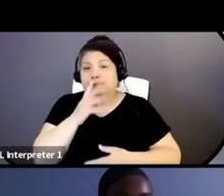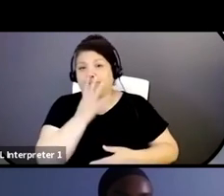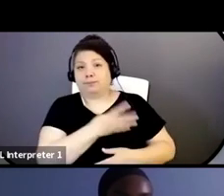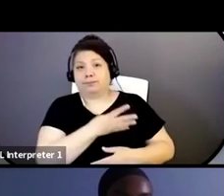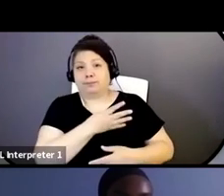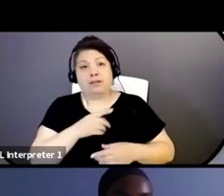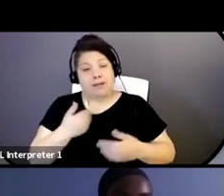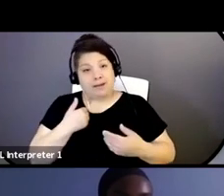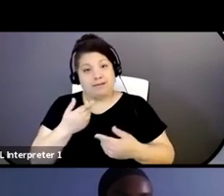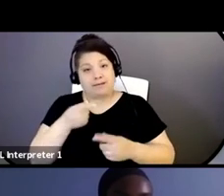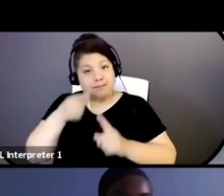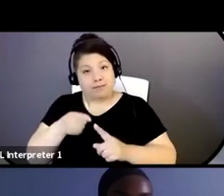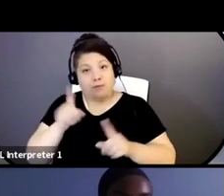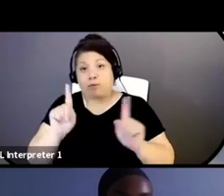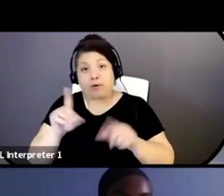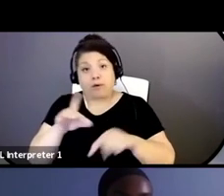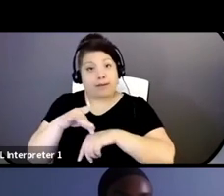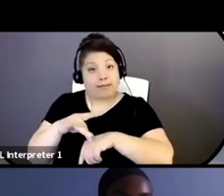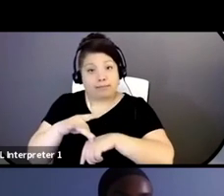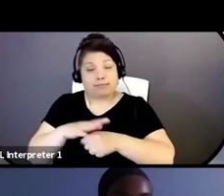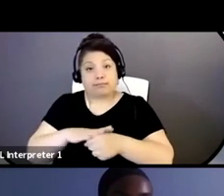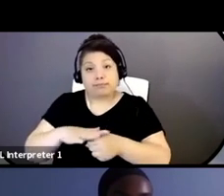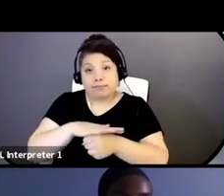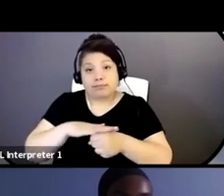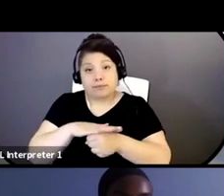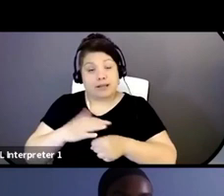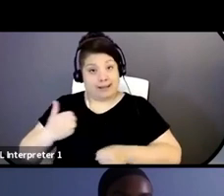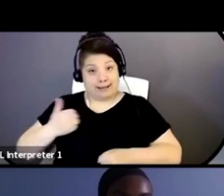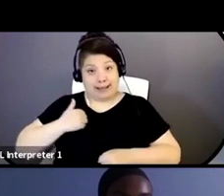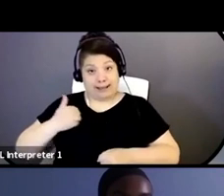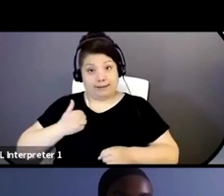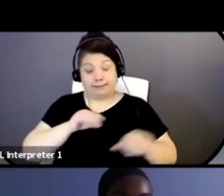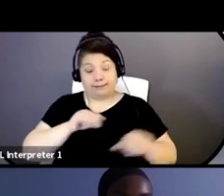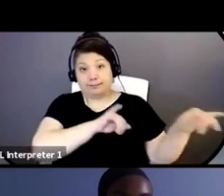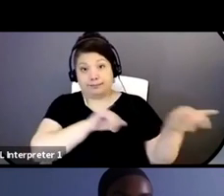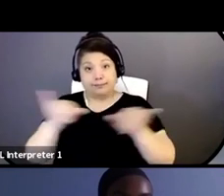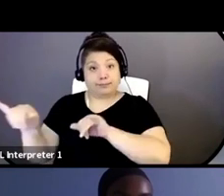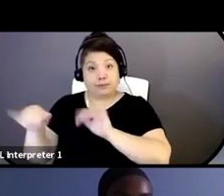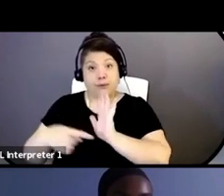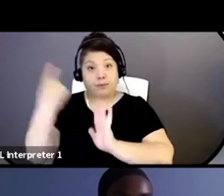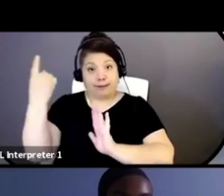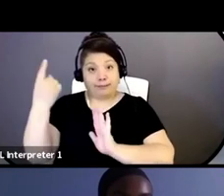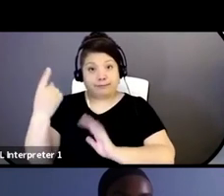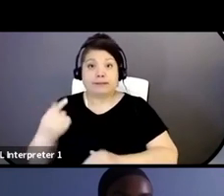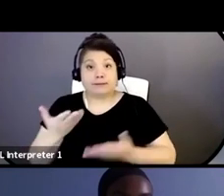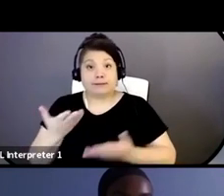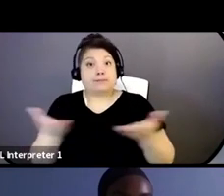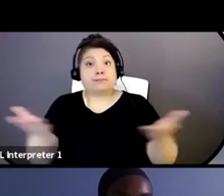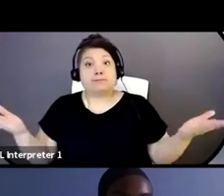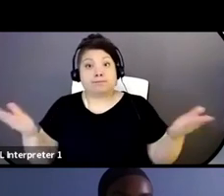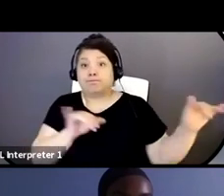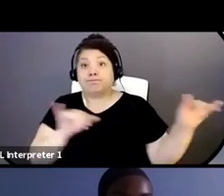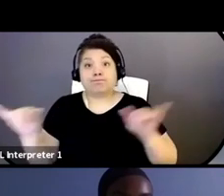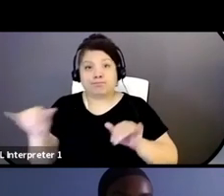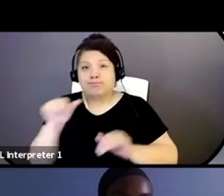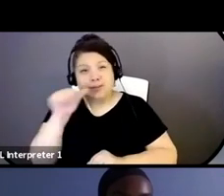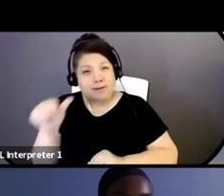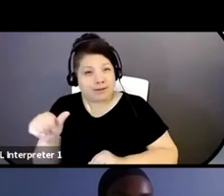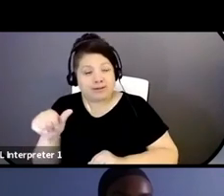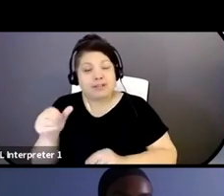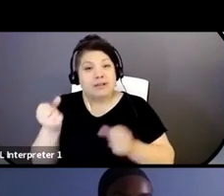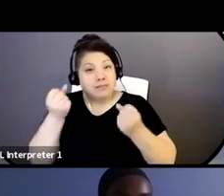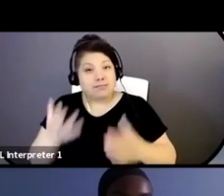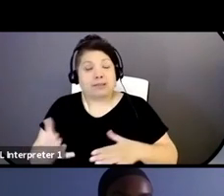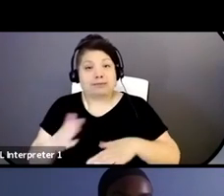specific places. And it's not all one. Canada isn't one big one thing. Like there's so many